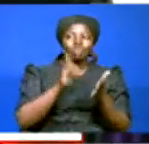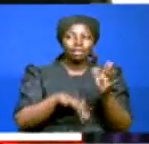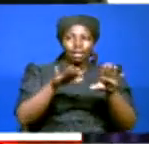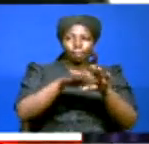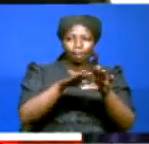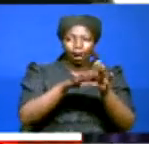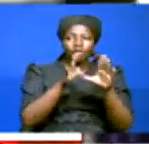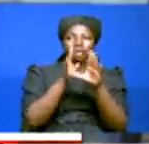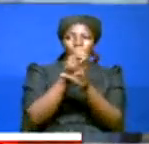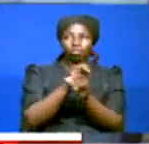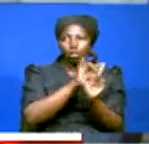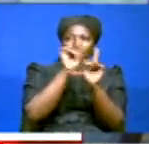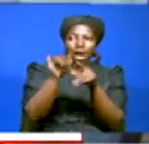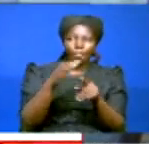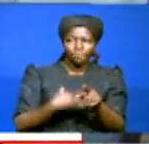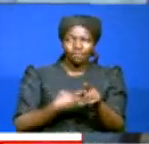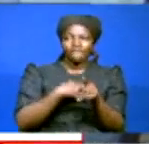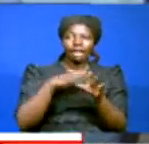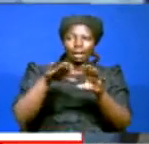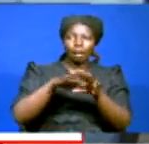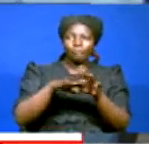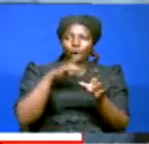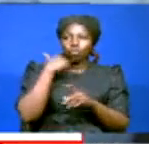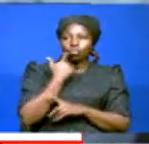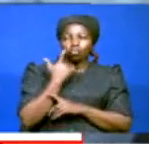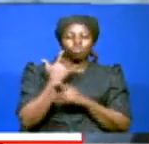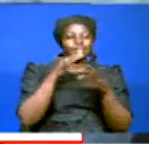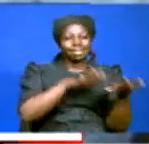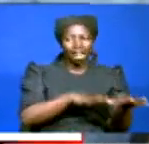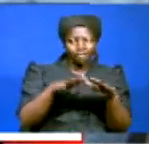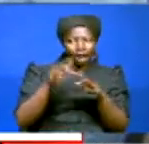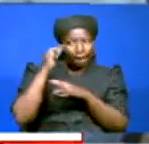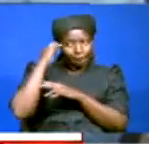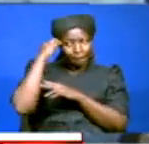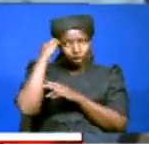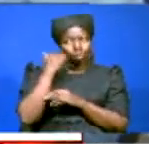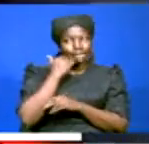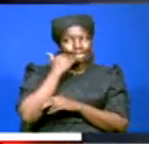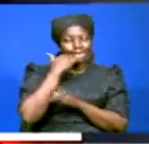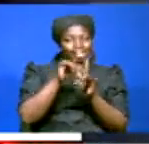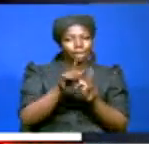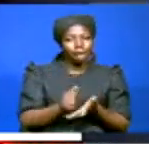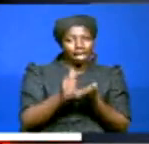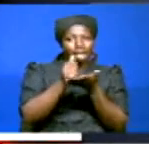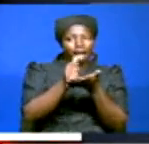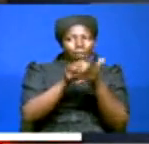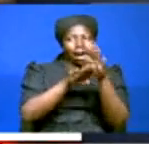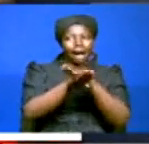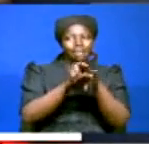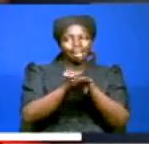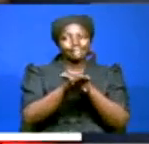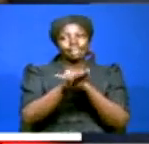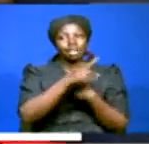visit members suffering from mental illnesses and also help provide access to the relevant healthcare facilities